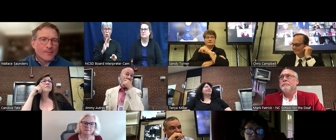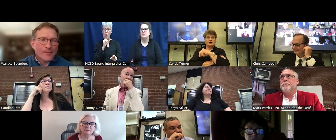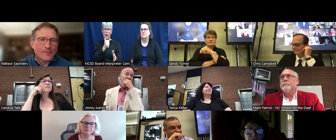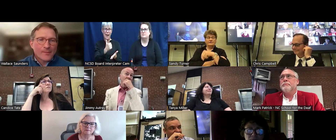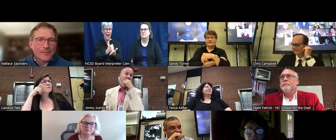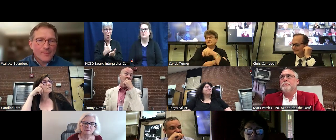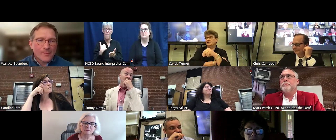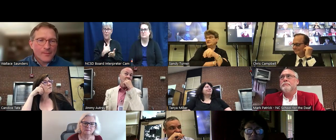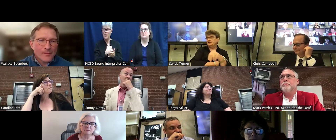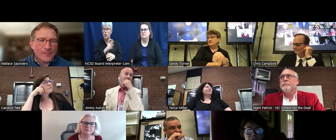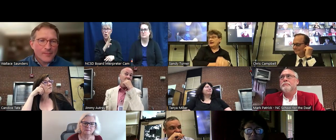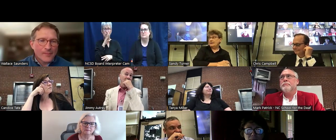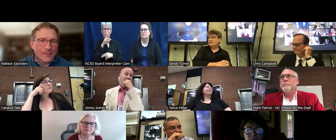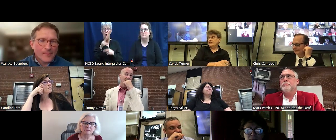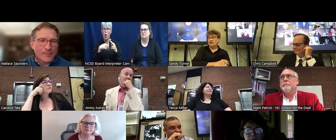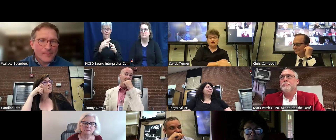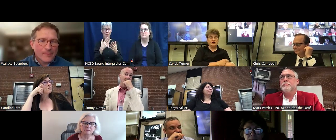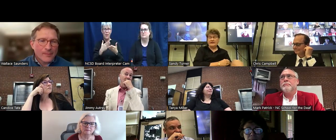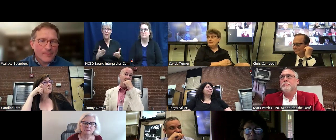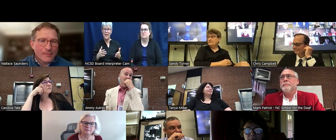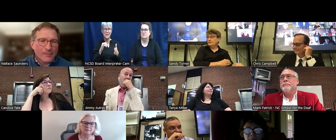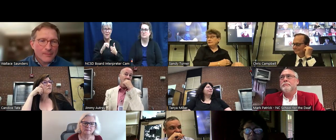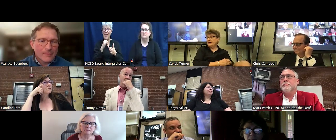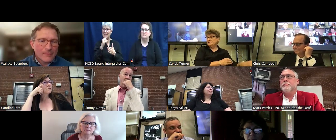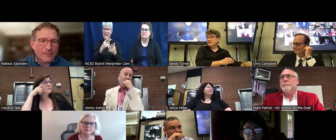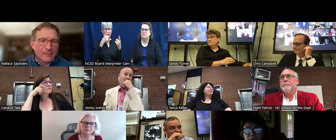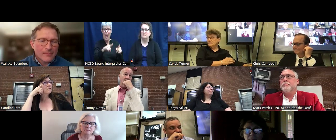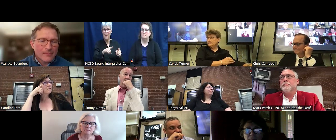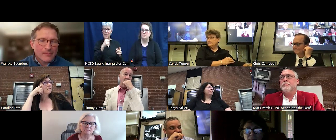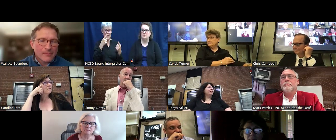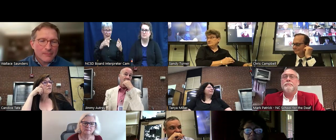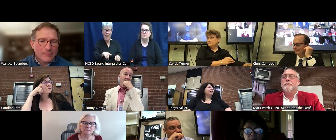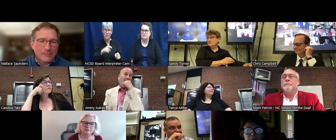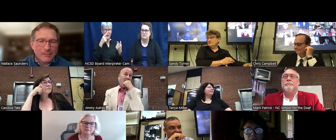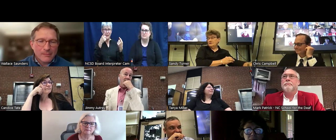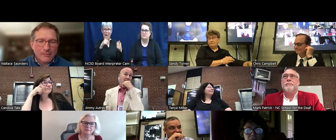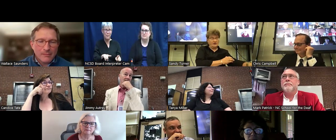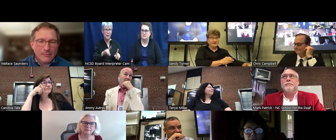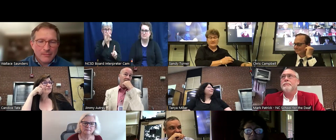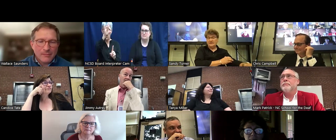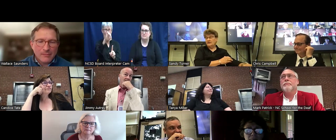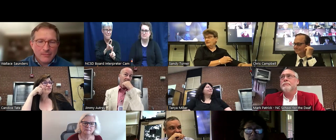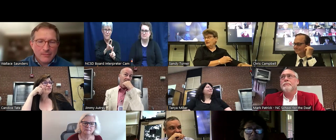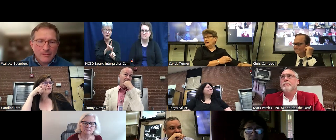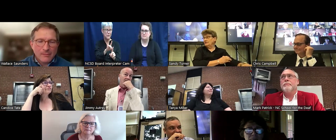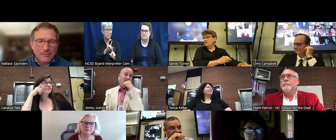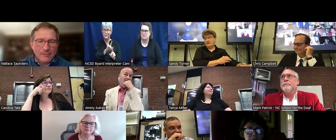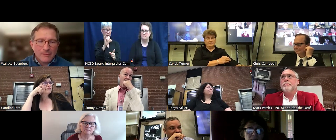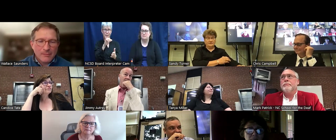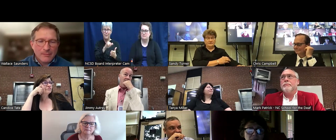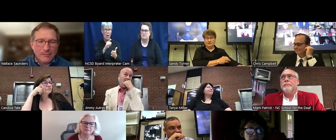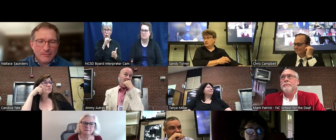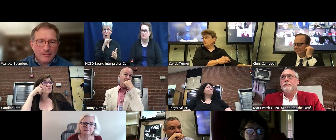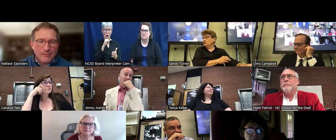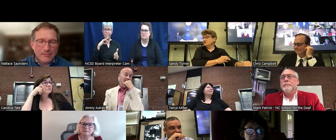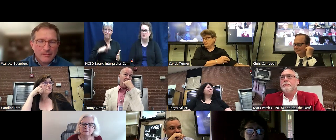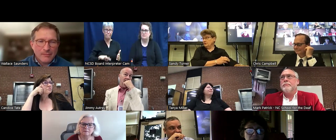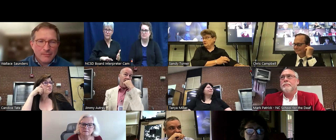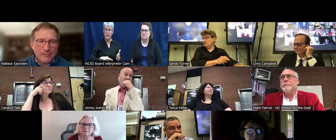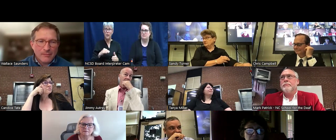about all the things that didn't happen that should have happened for the past 8 months. Because I think that the